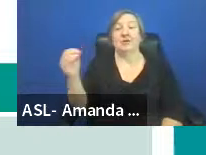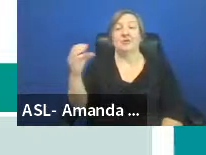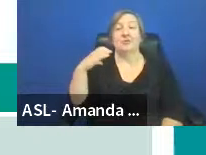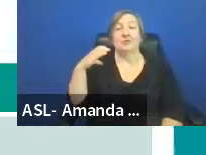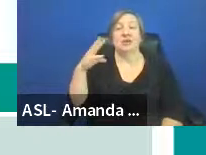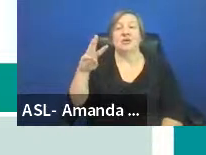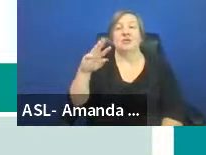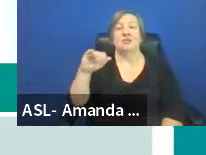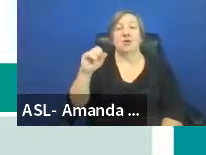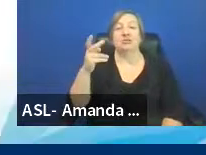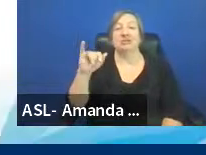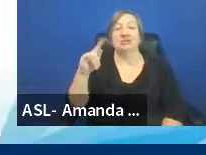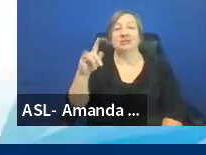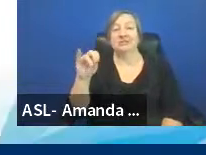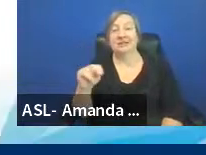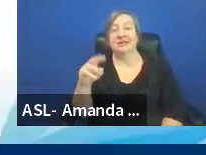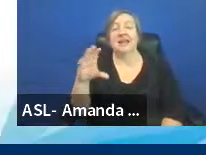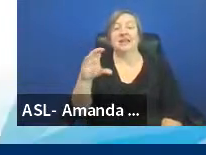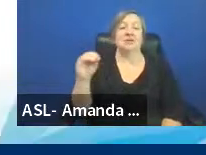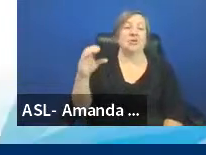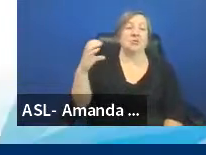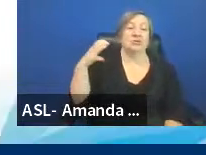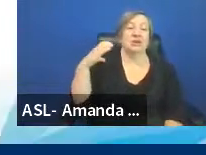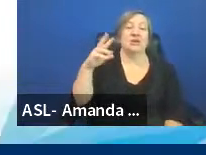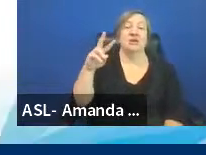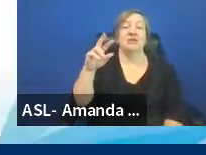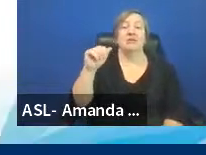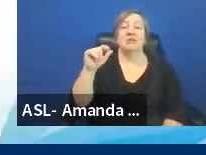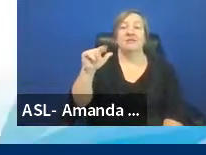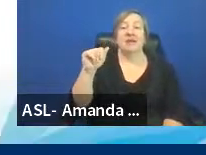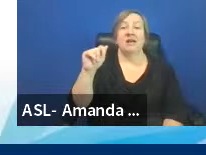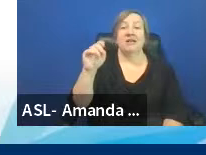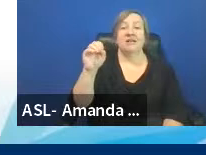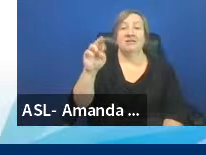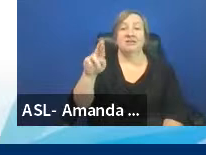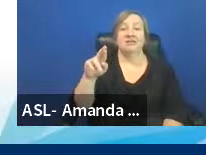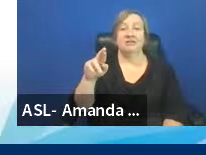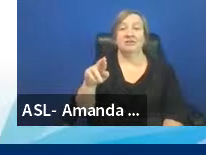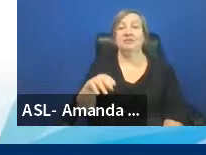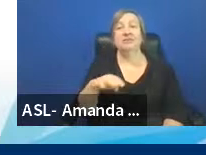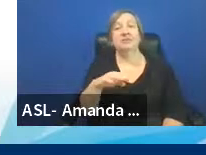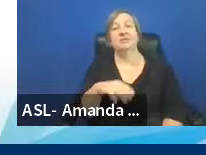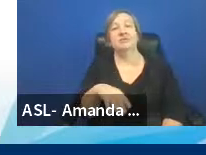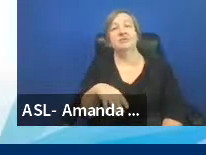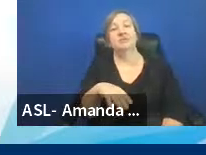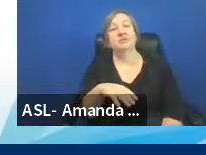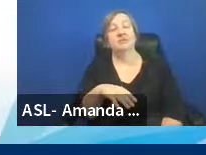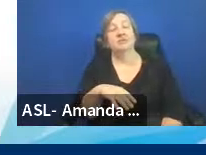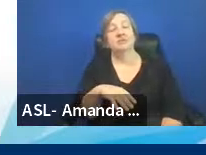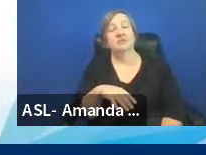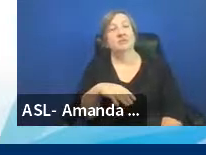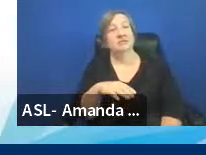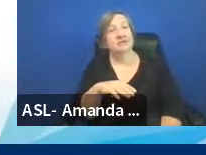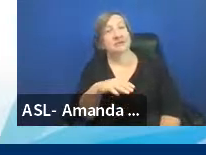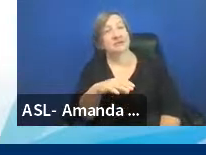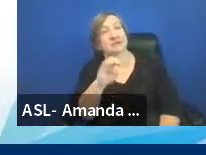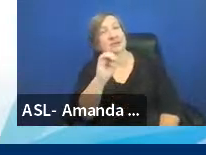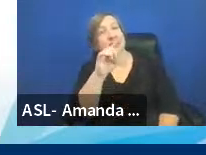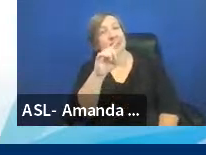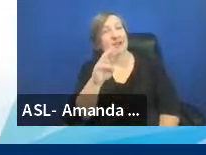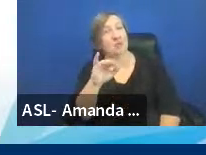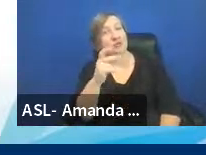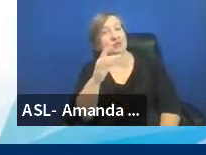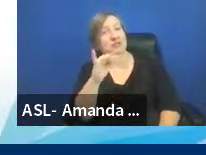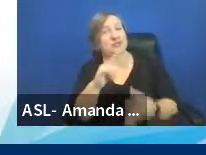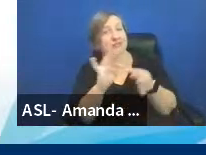Washington and co-chair Valenter. Ed? Yes, just like to welcome everybody